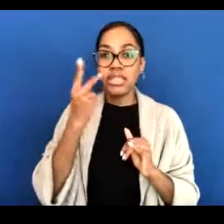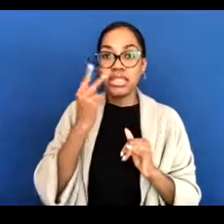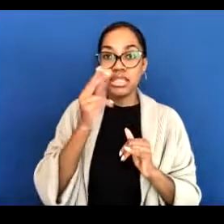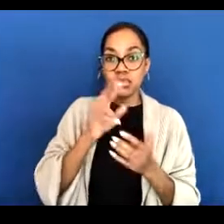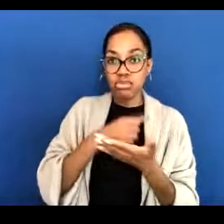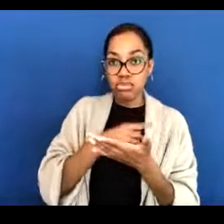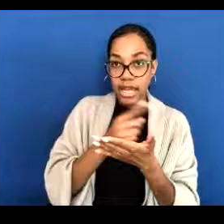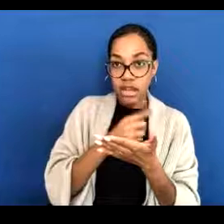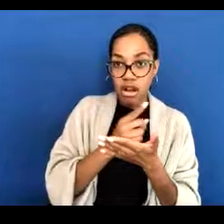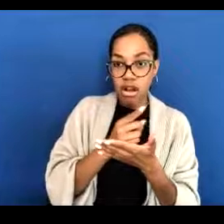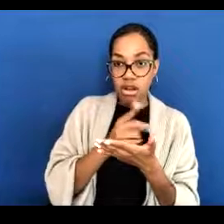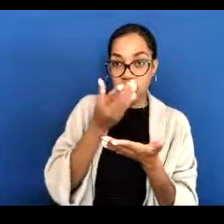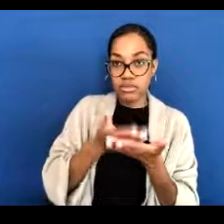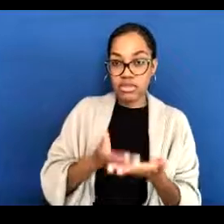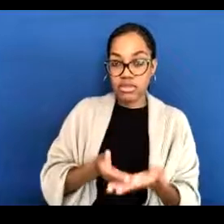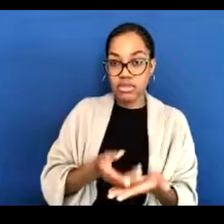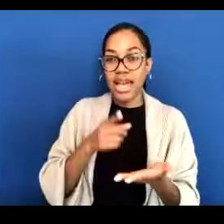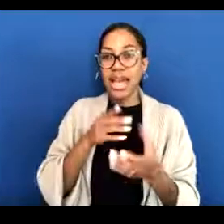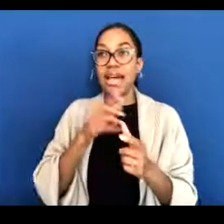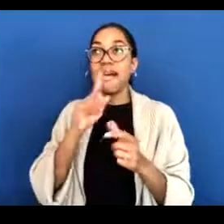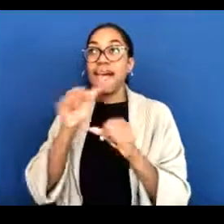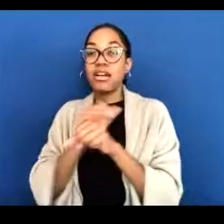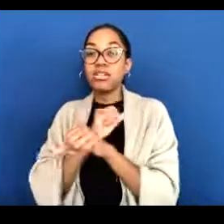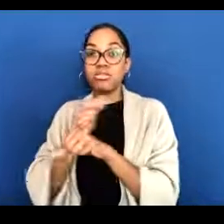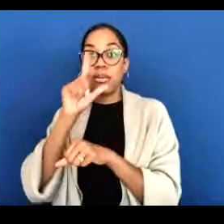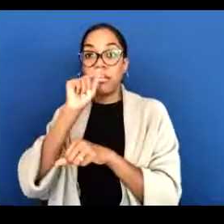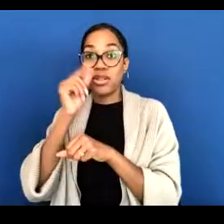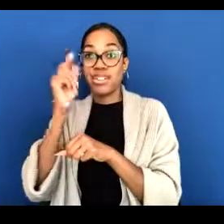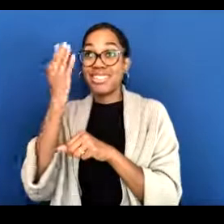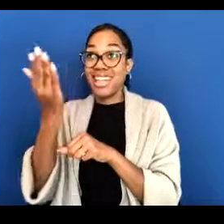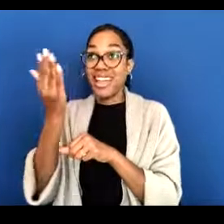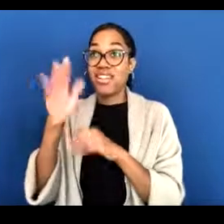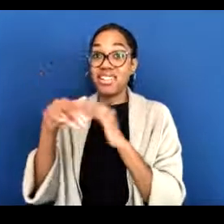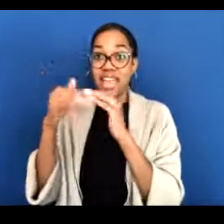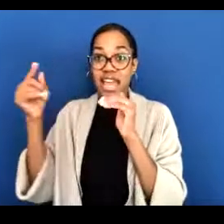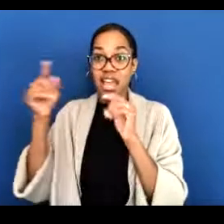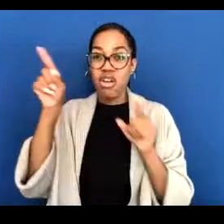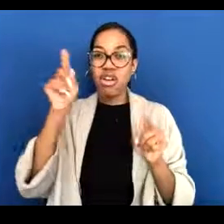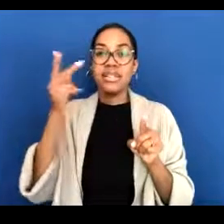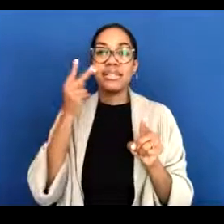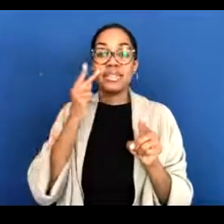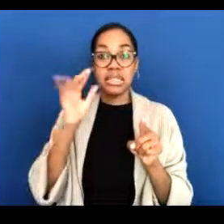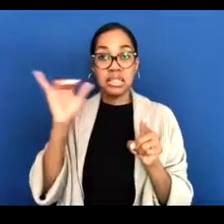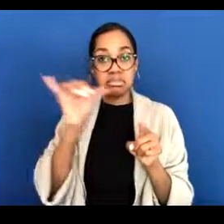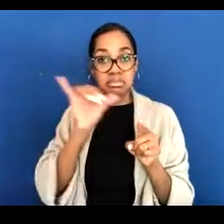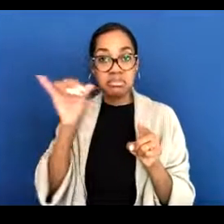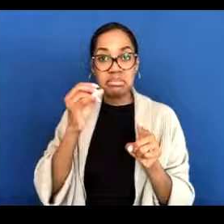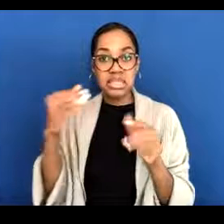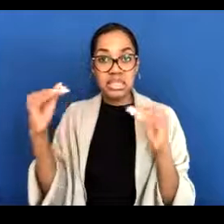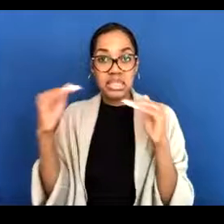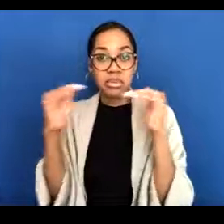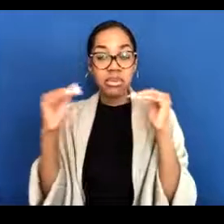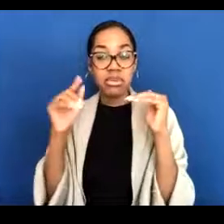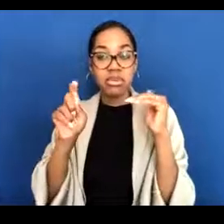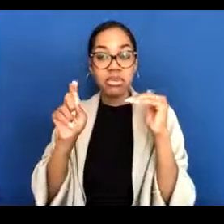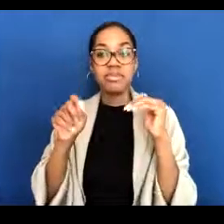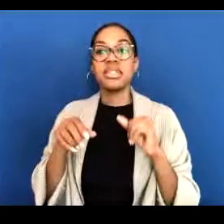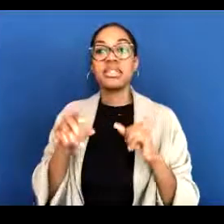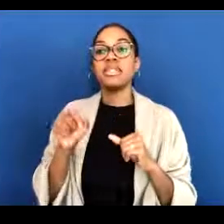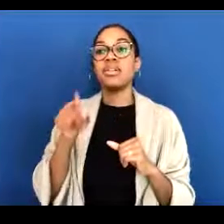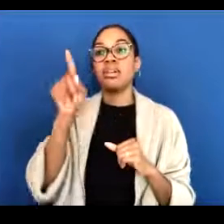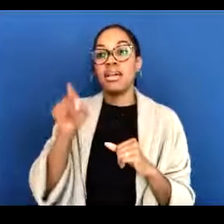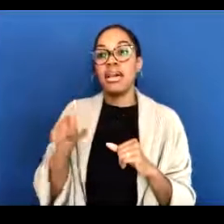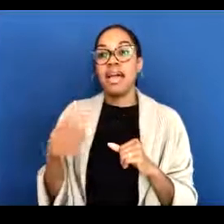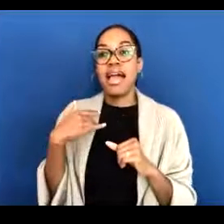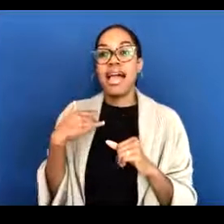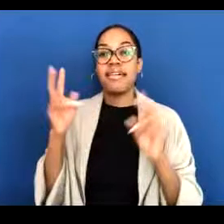air. And from their research paper, they were able to determine these thresholds here. What they determined as light bird migration, that shows up